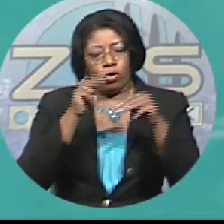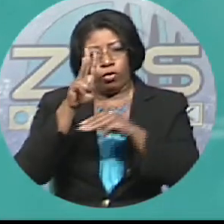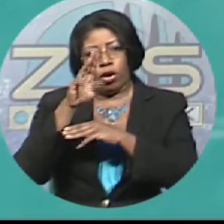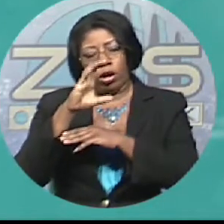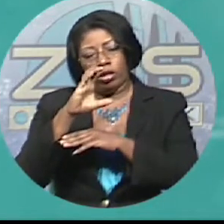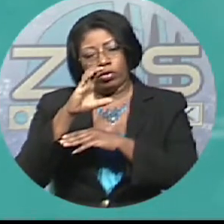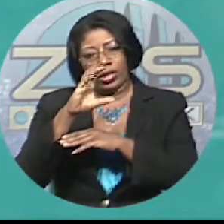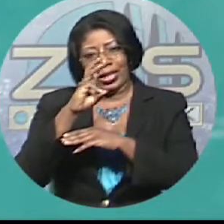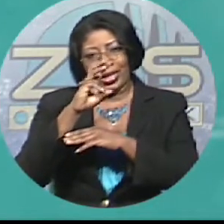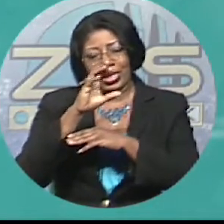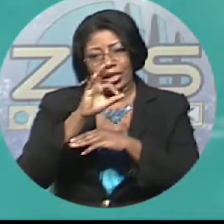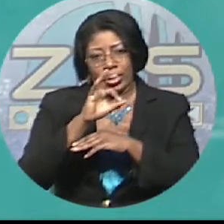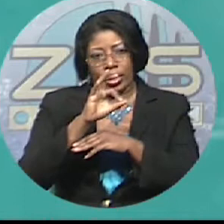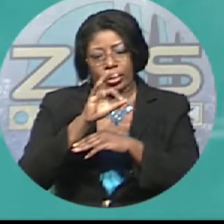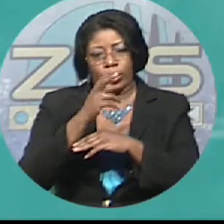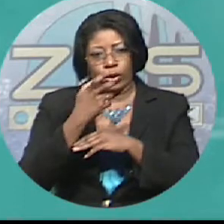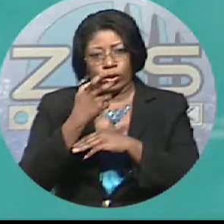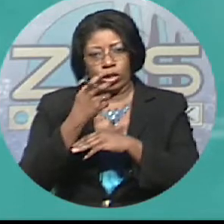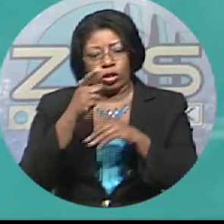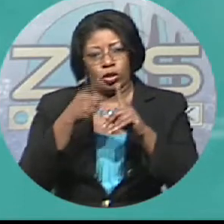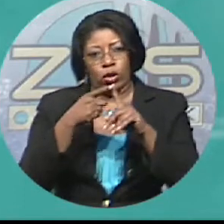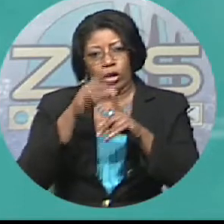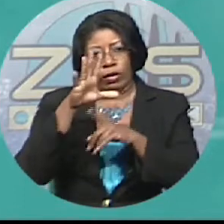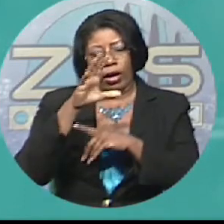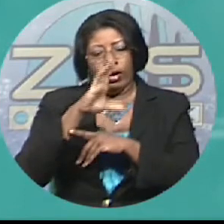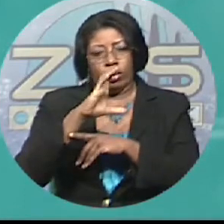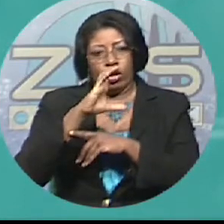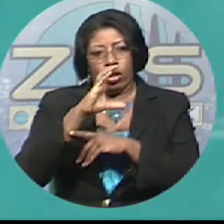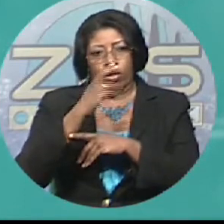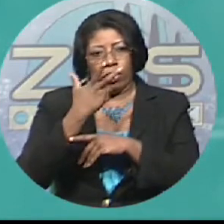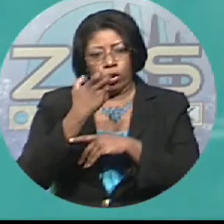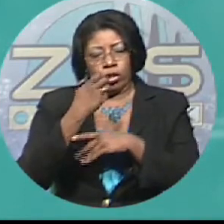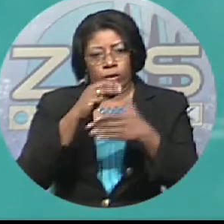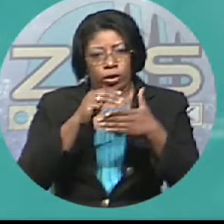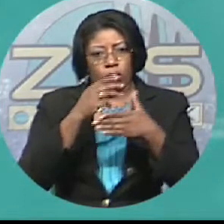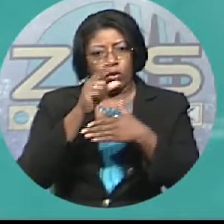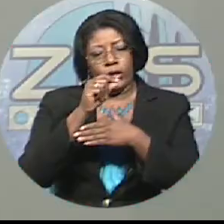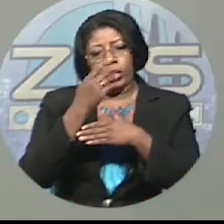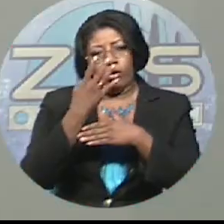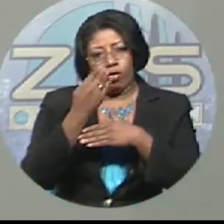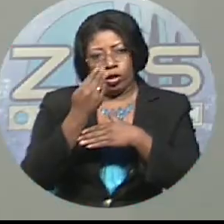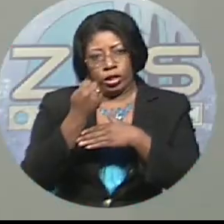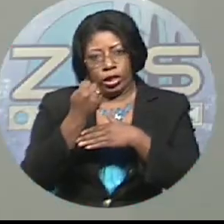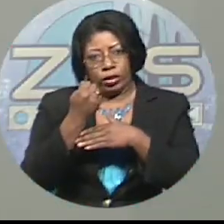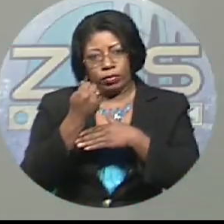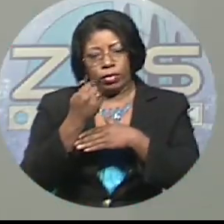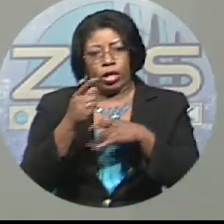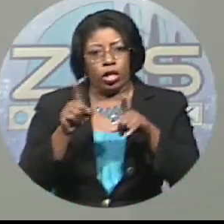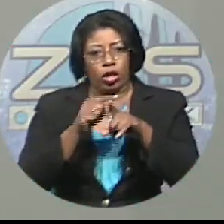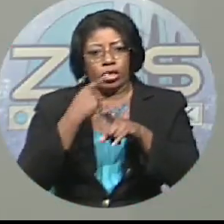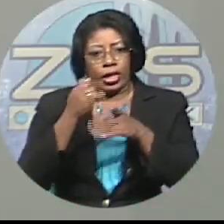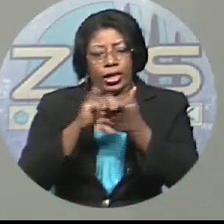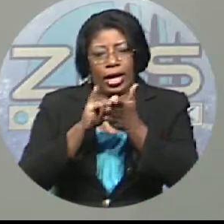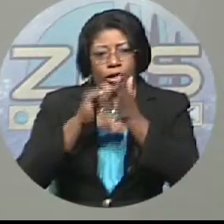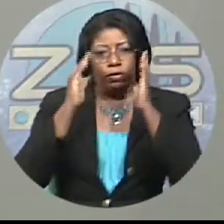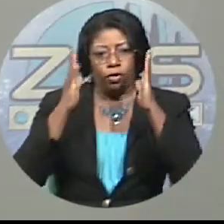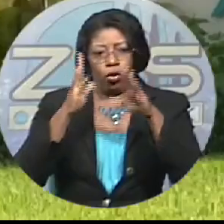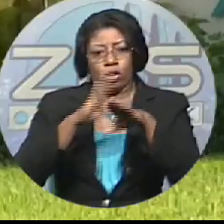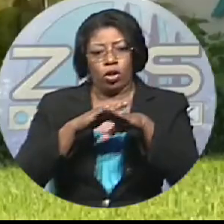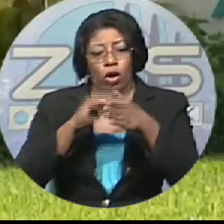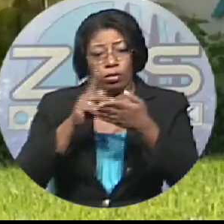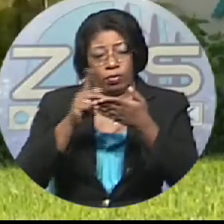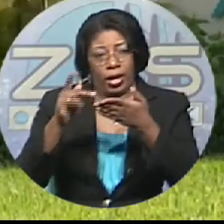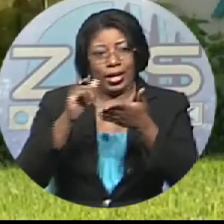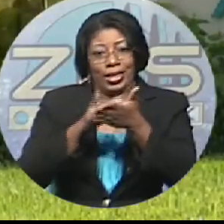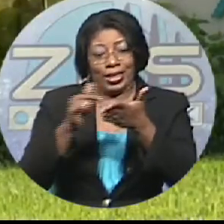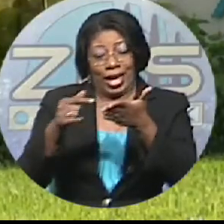$496 million in 2013 to $513 million in 2014. Ryan says the focus remains on repaying the